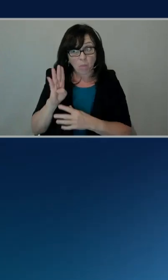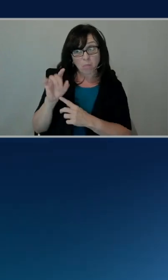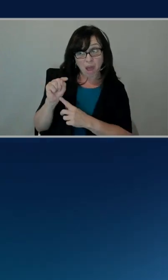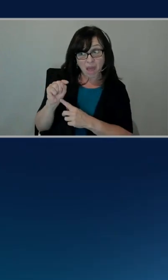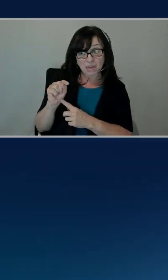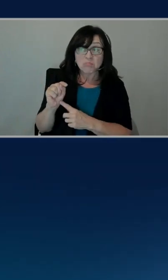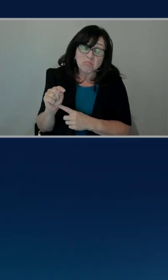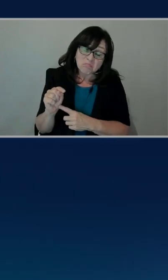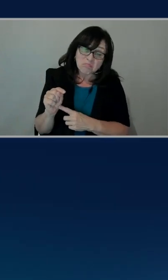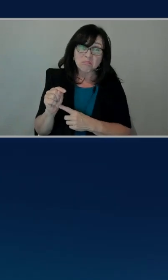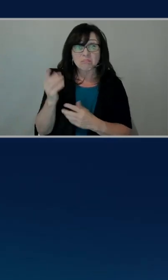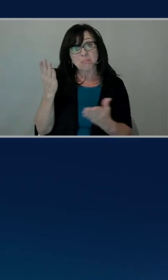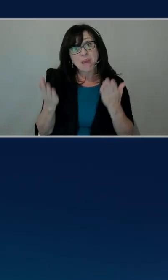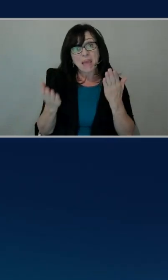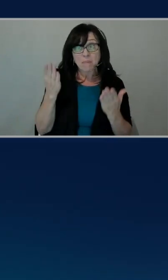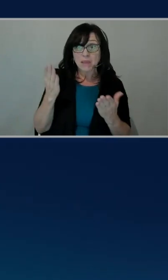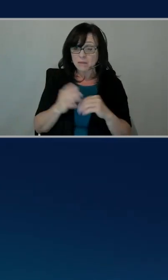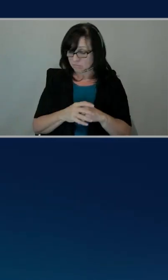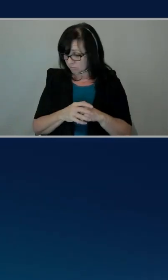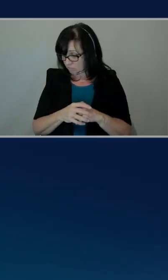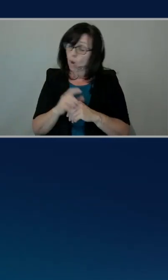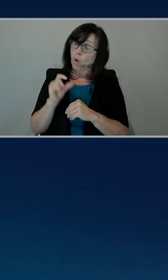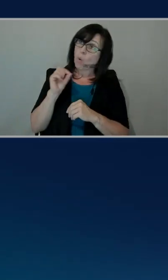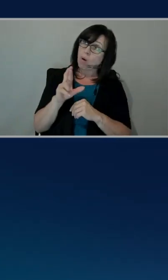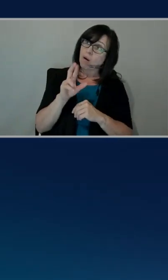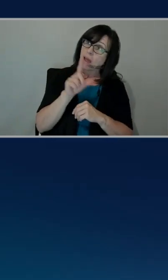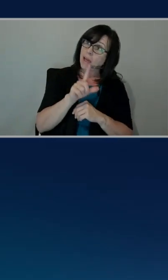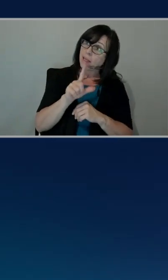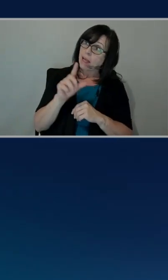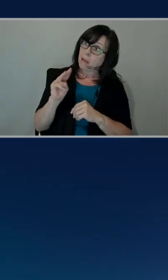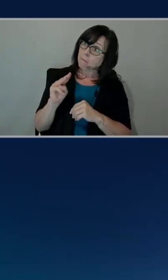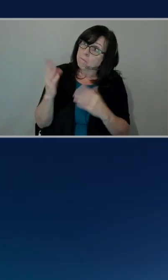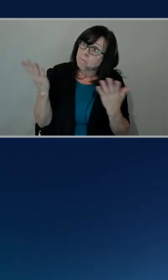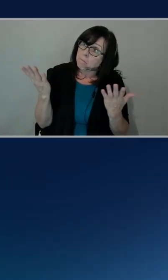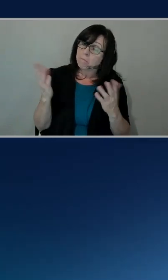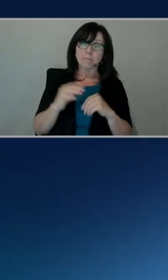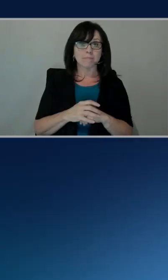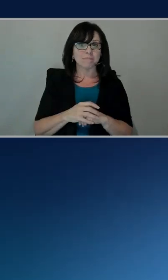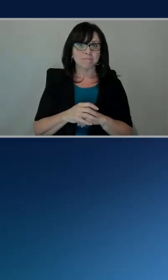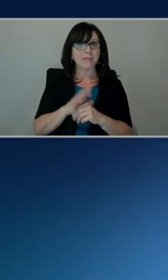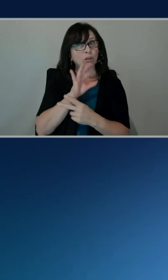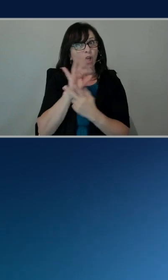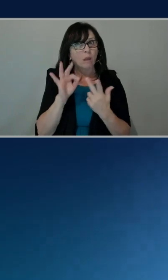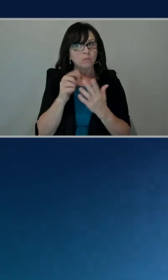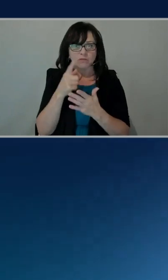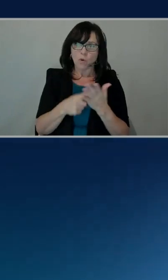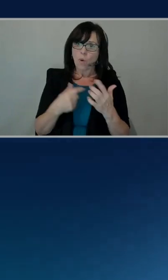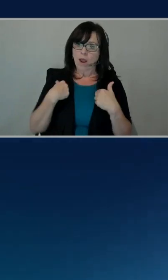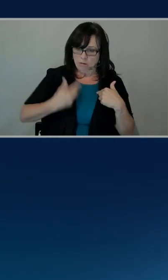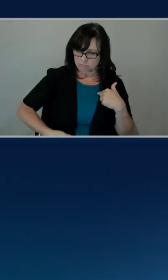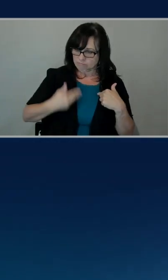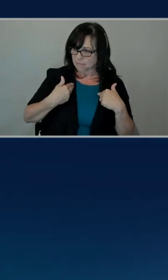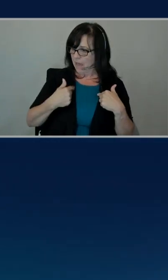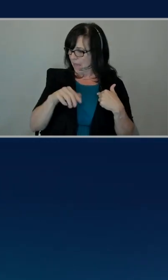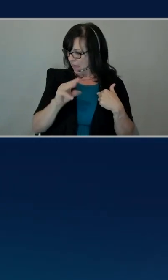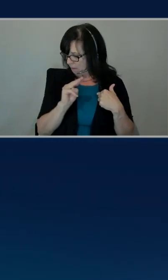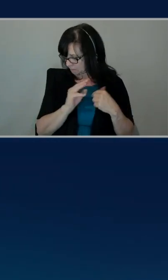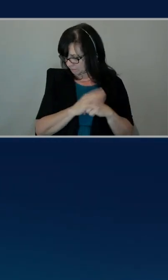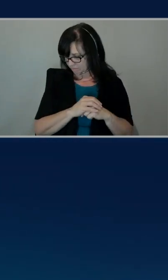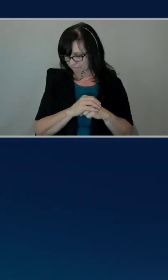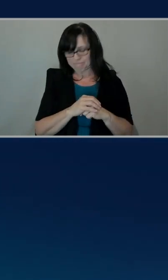probably. Bot or a large language model. Who knows? A couple of options Yeah, there. there's options for what I truly am. Joined, as